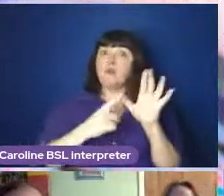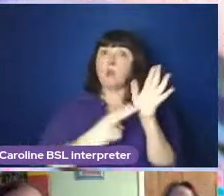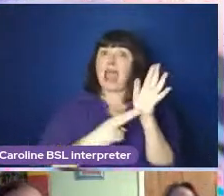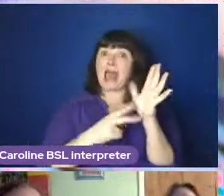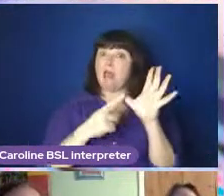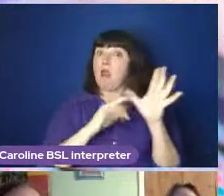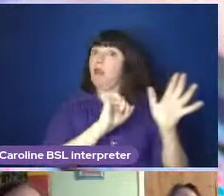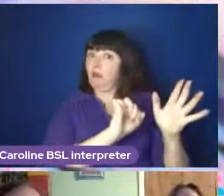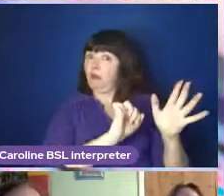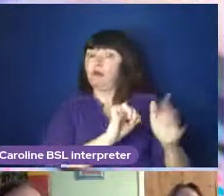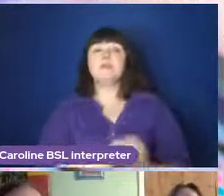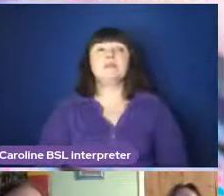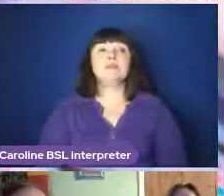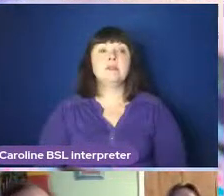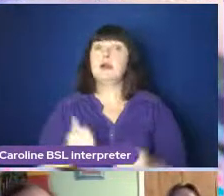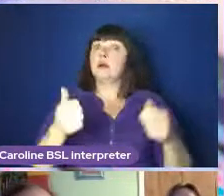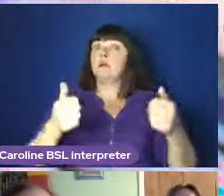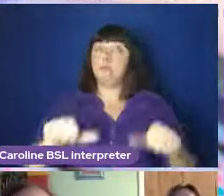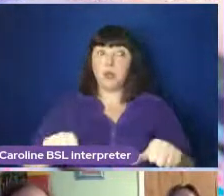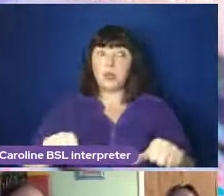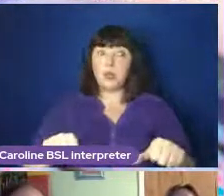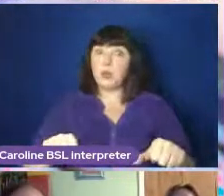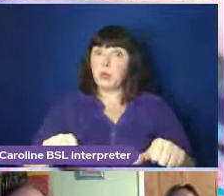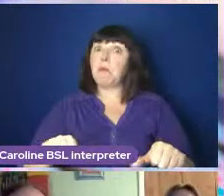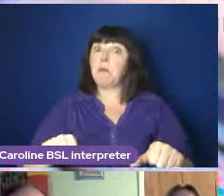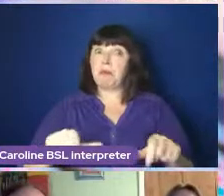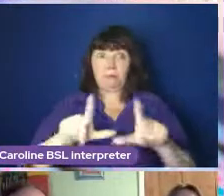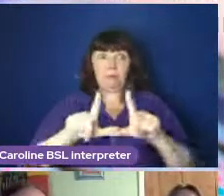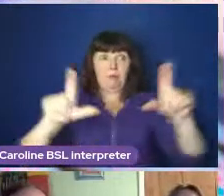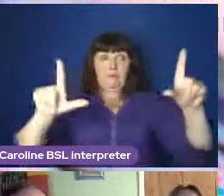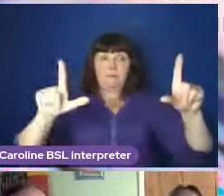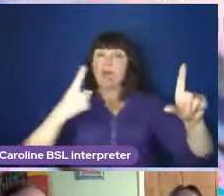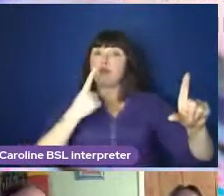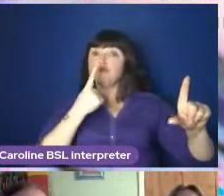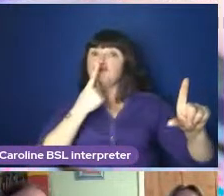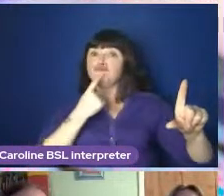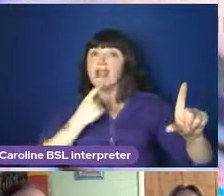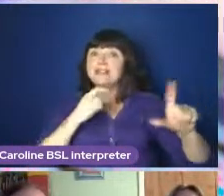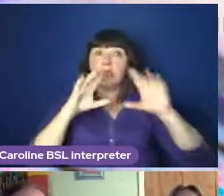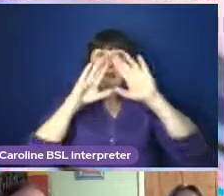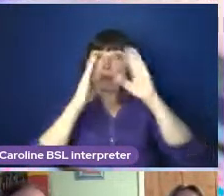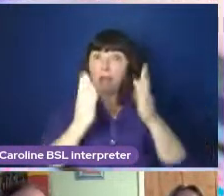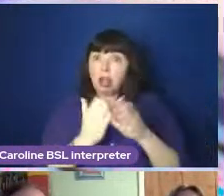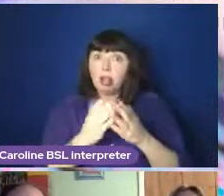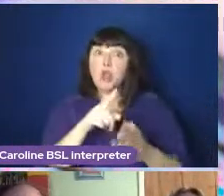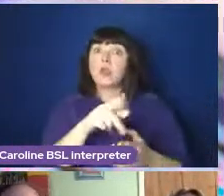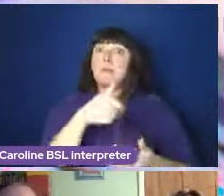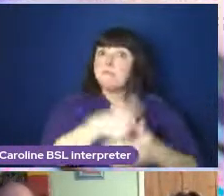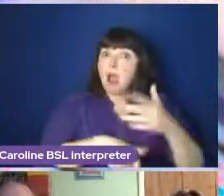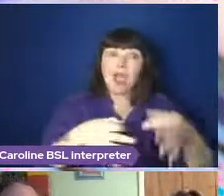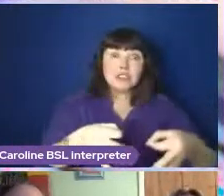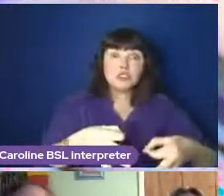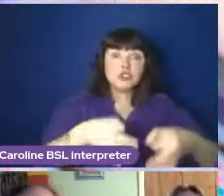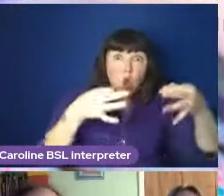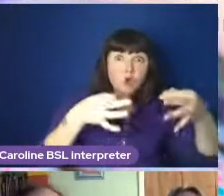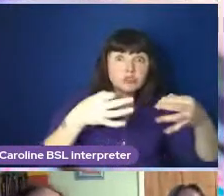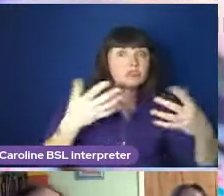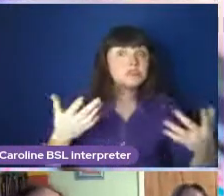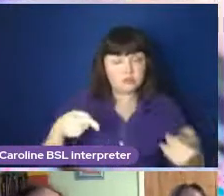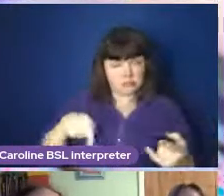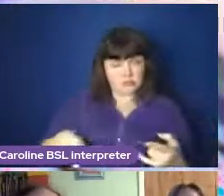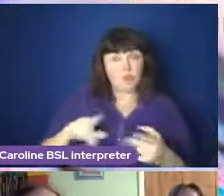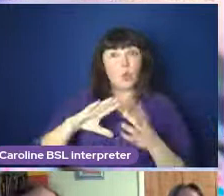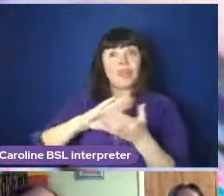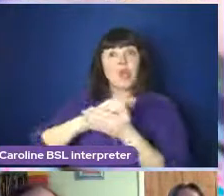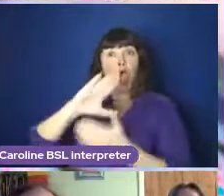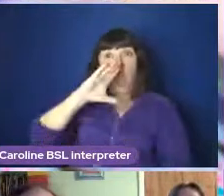now have actually got on this ridiculous Redbubble website, you can get socks with Herbie on. You can even get the